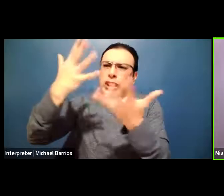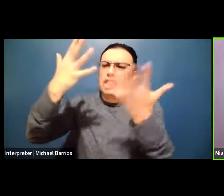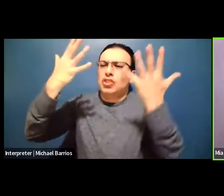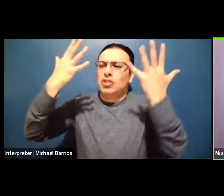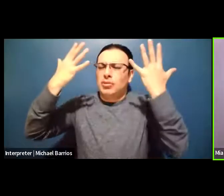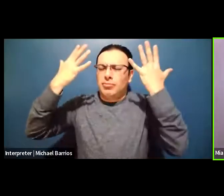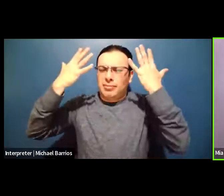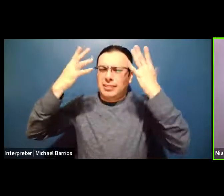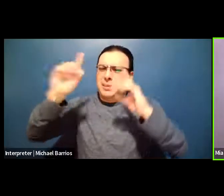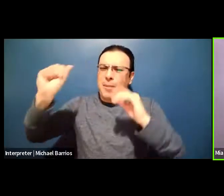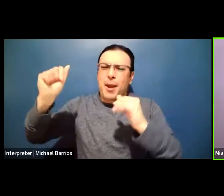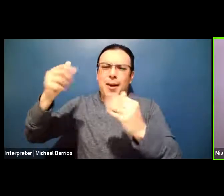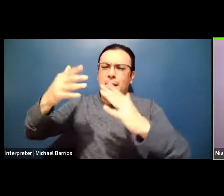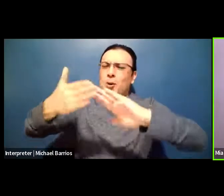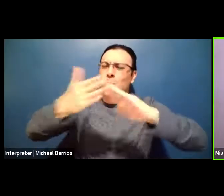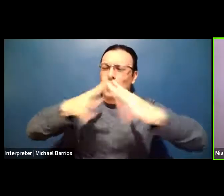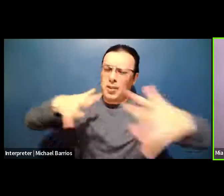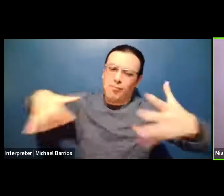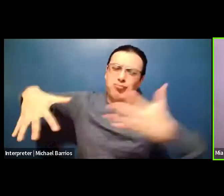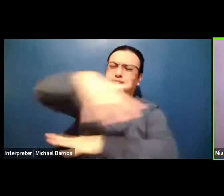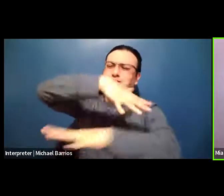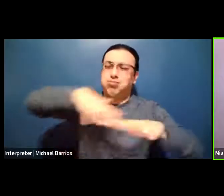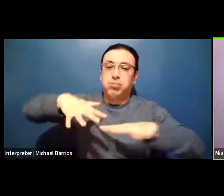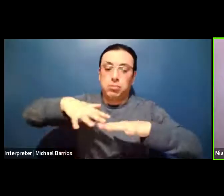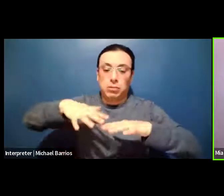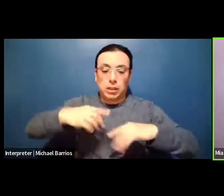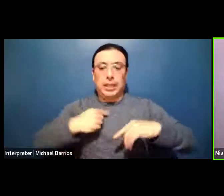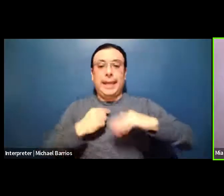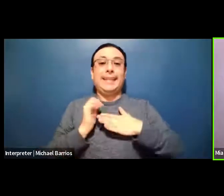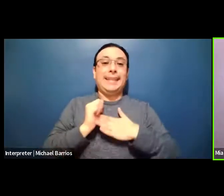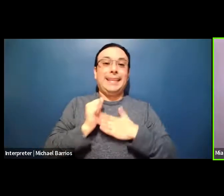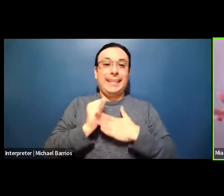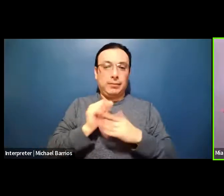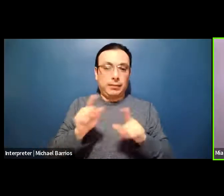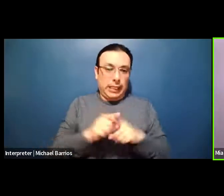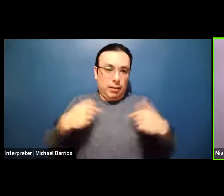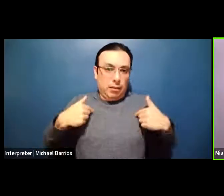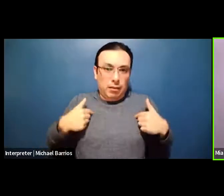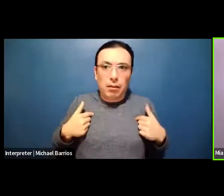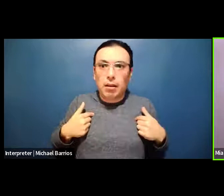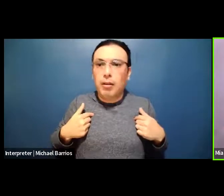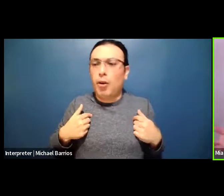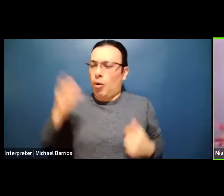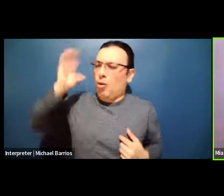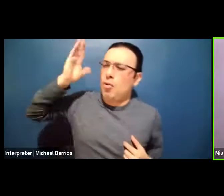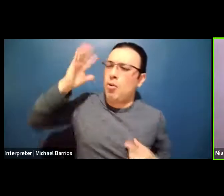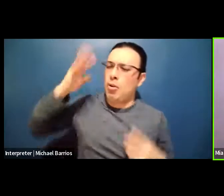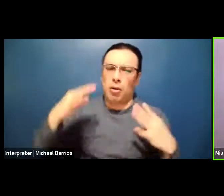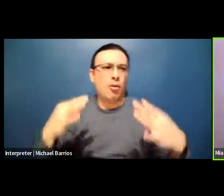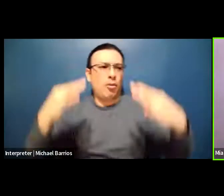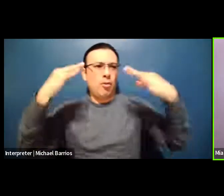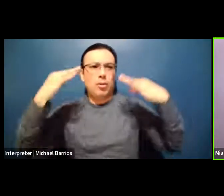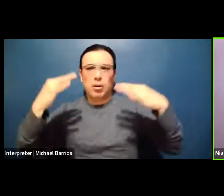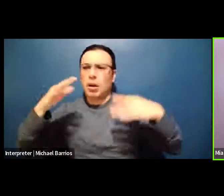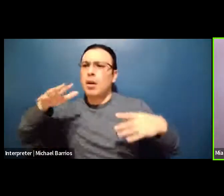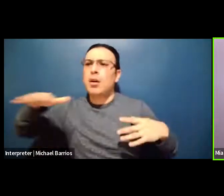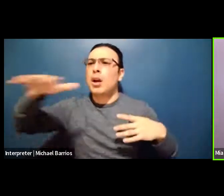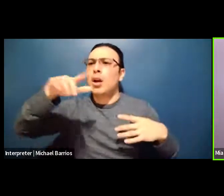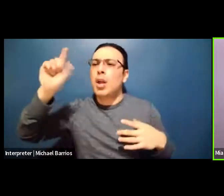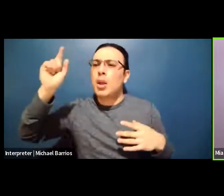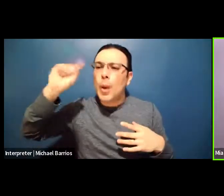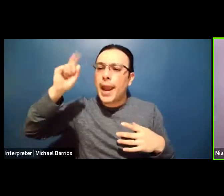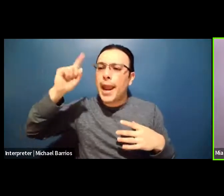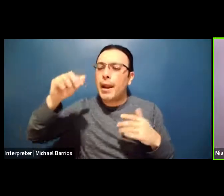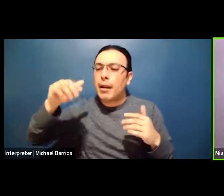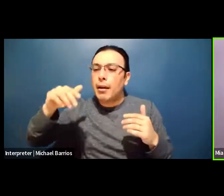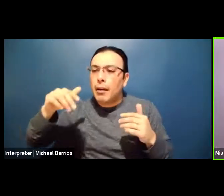leaders with status or clout. They do not live in areas with large politicized disabled communities, or they